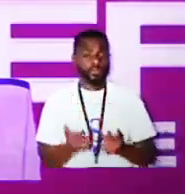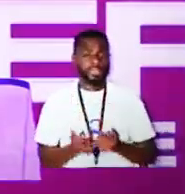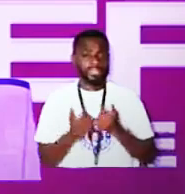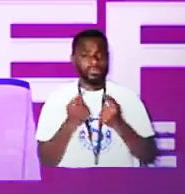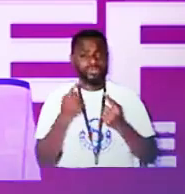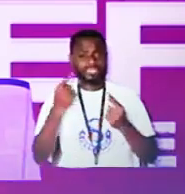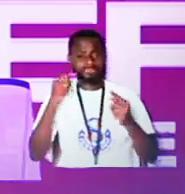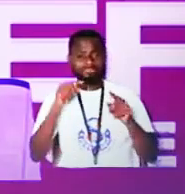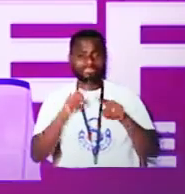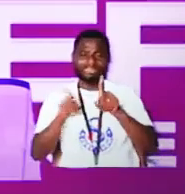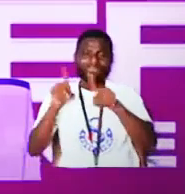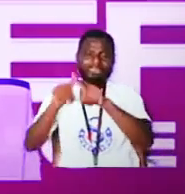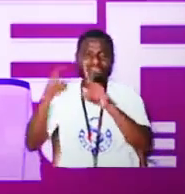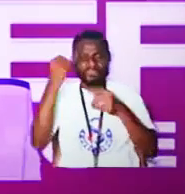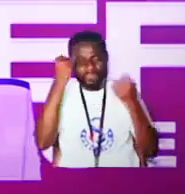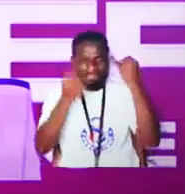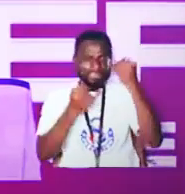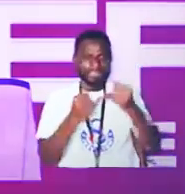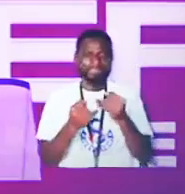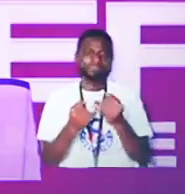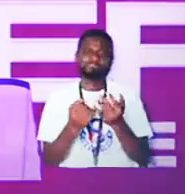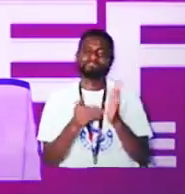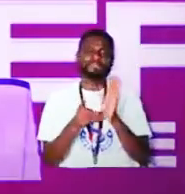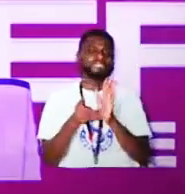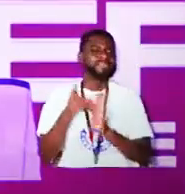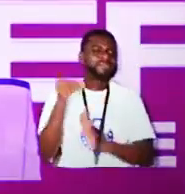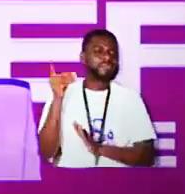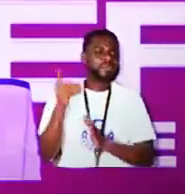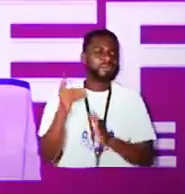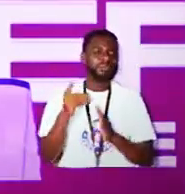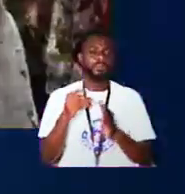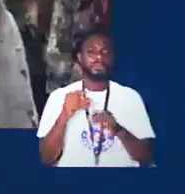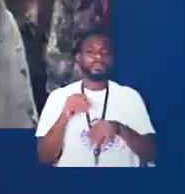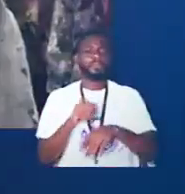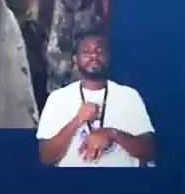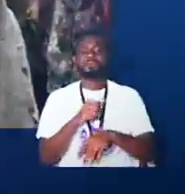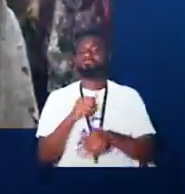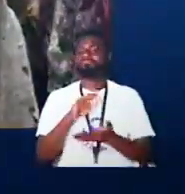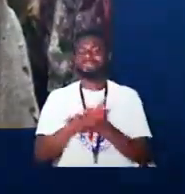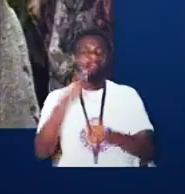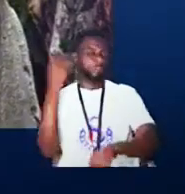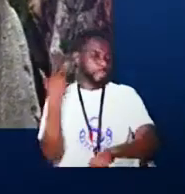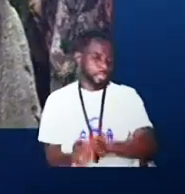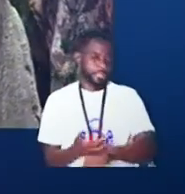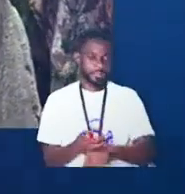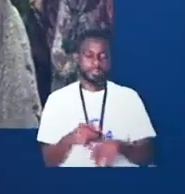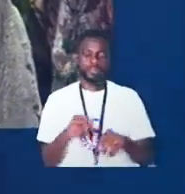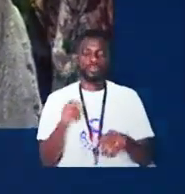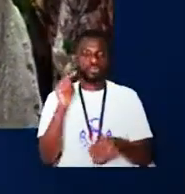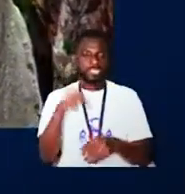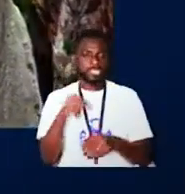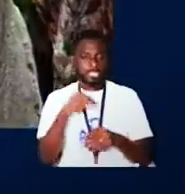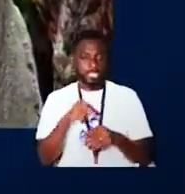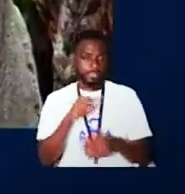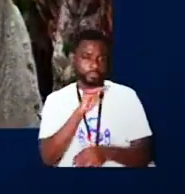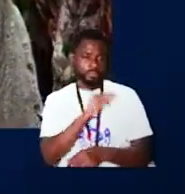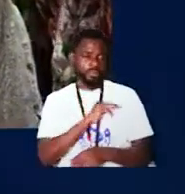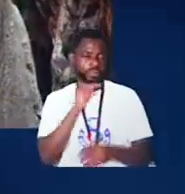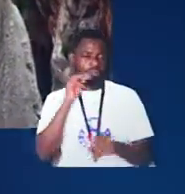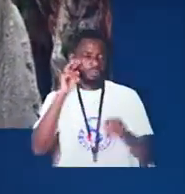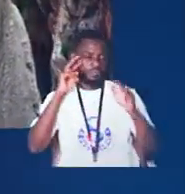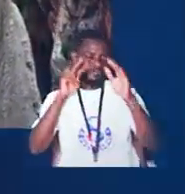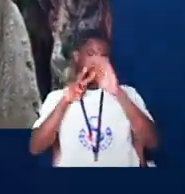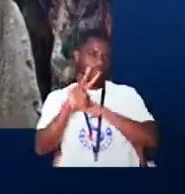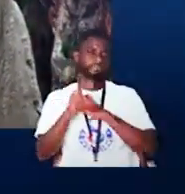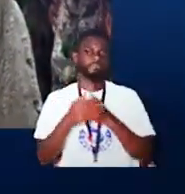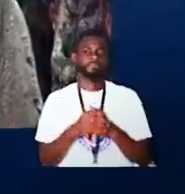values will find development a mountain to climb. We need a moral vision.